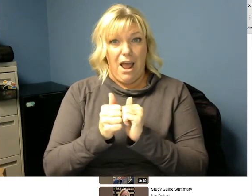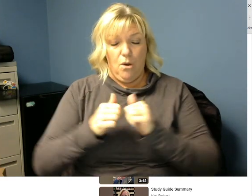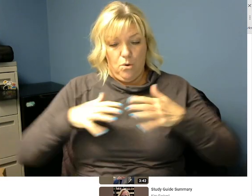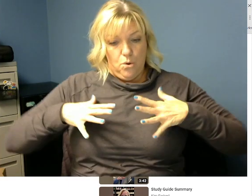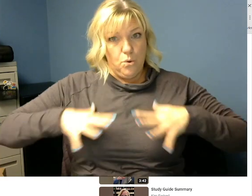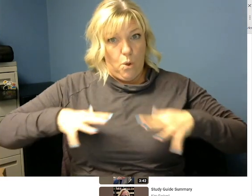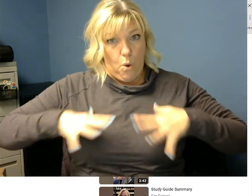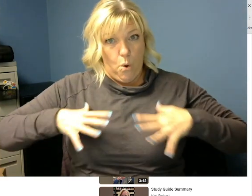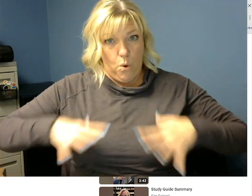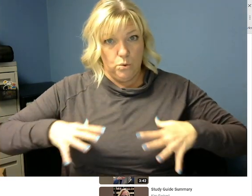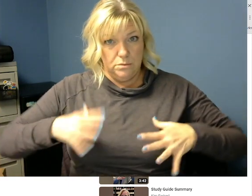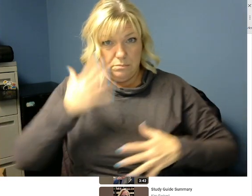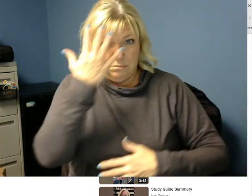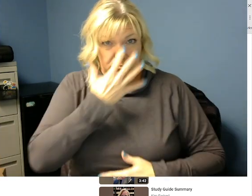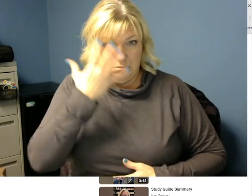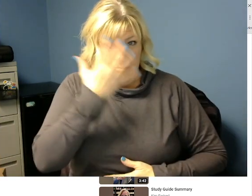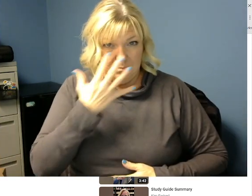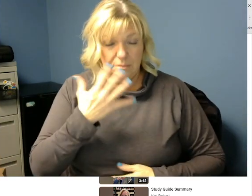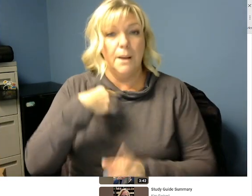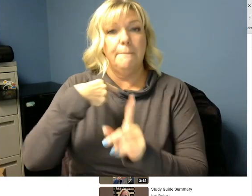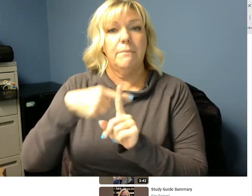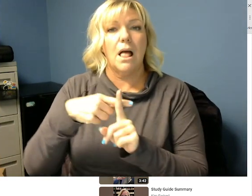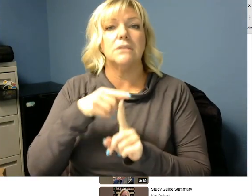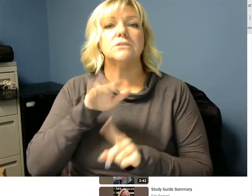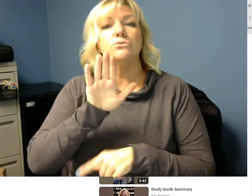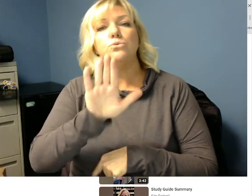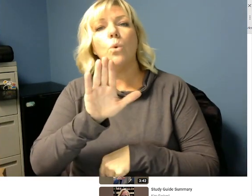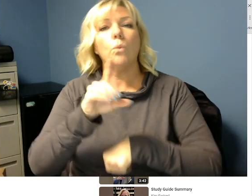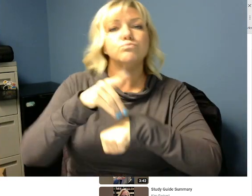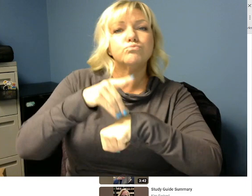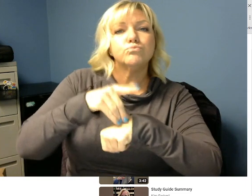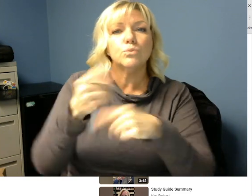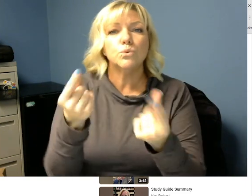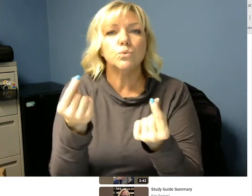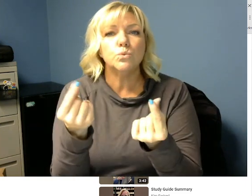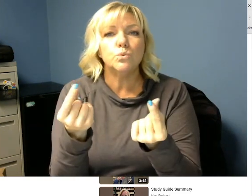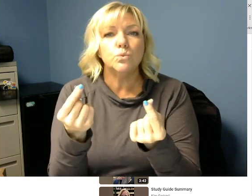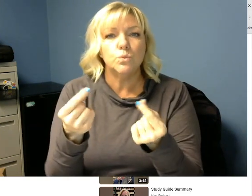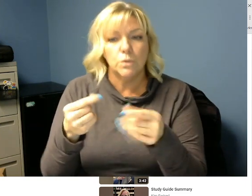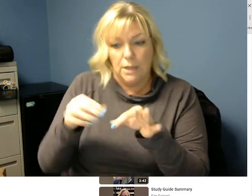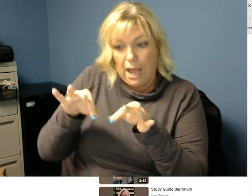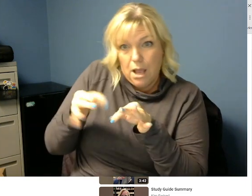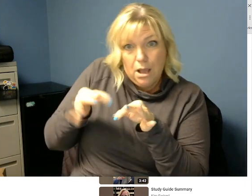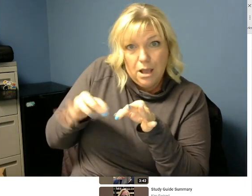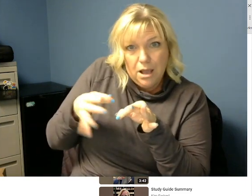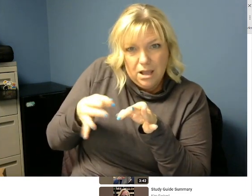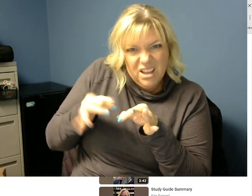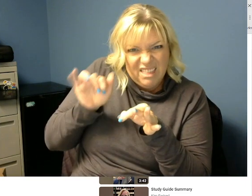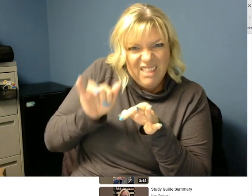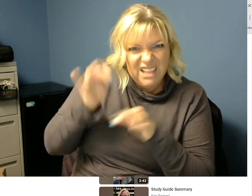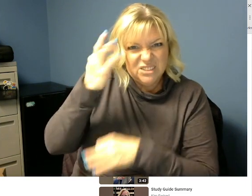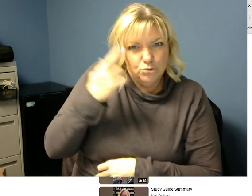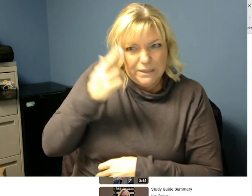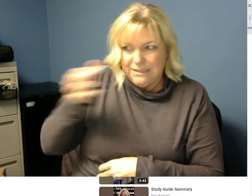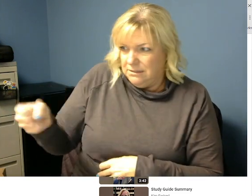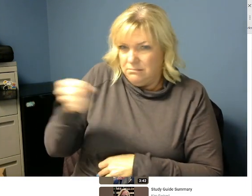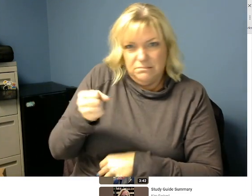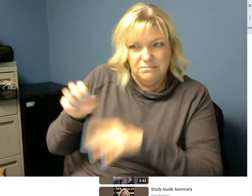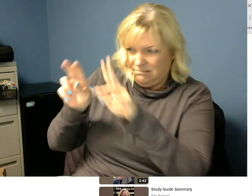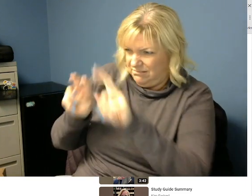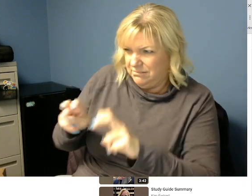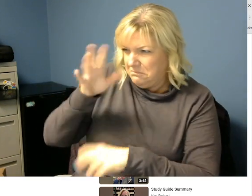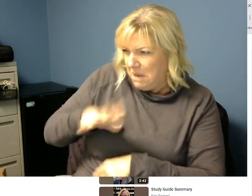you do. Because again, remember it was that needlework, perhaps, that got Hall in trouble in the first case when Hall was presented as male but doing